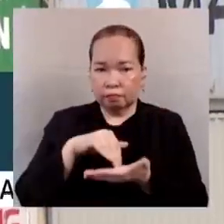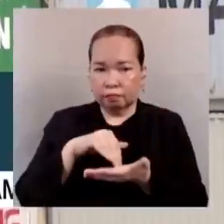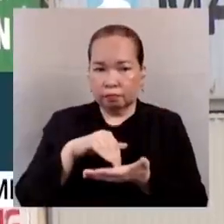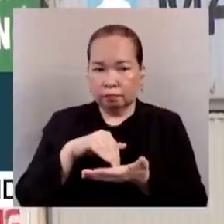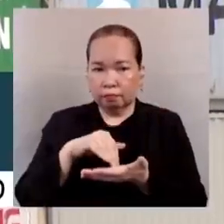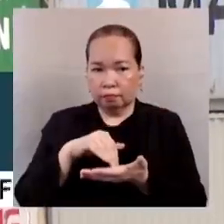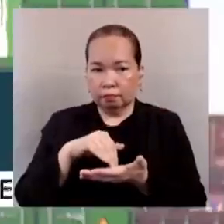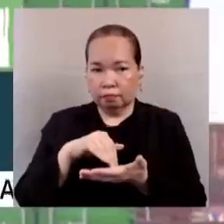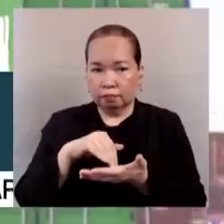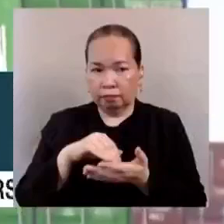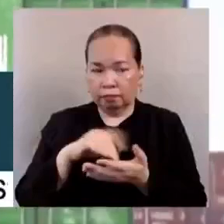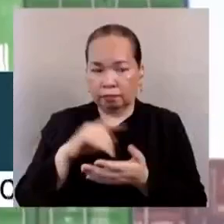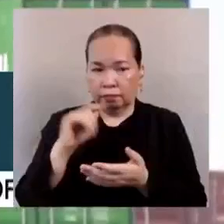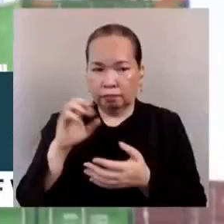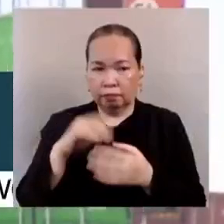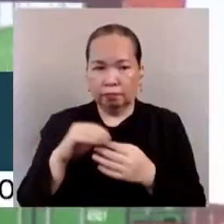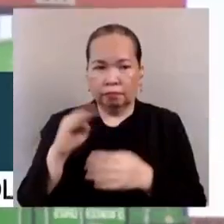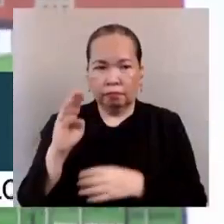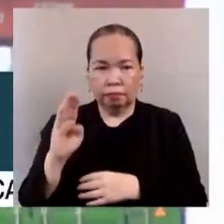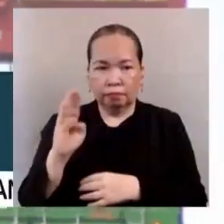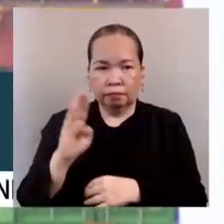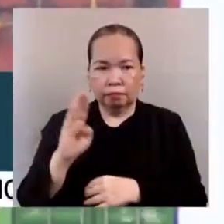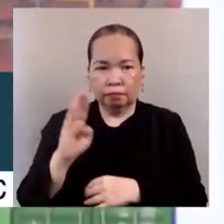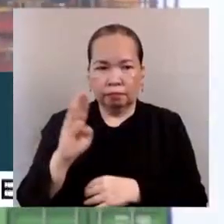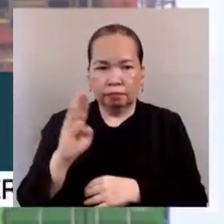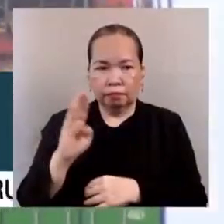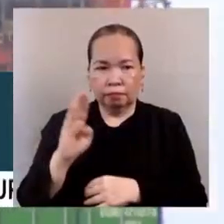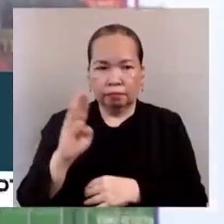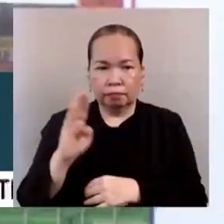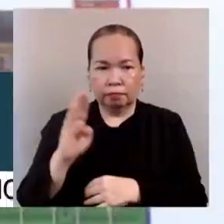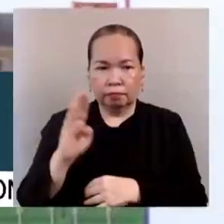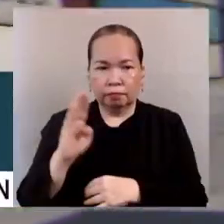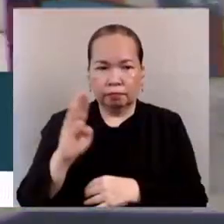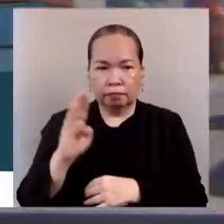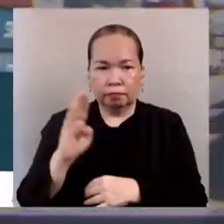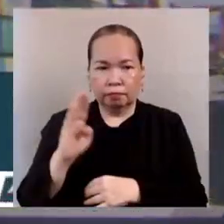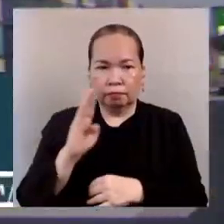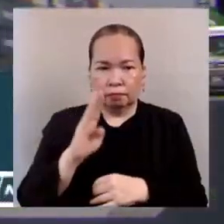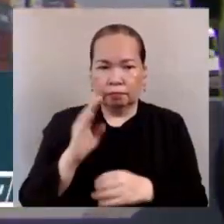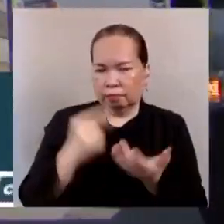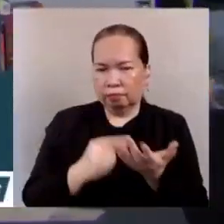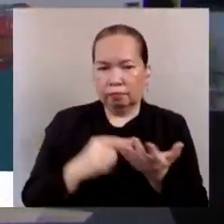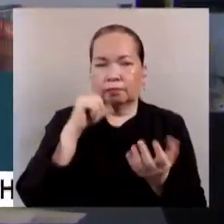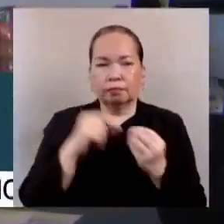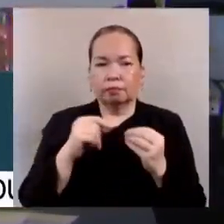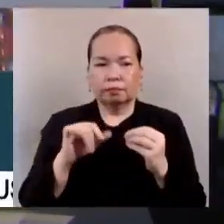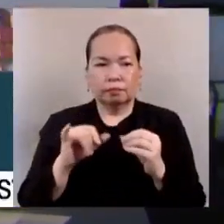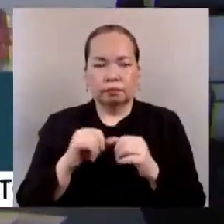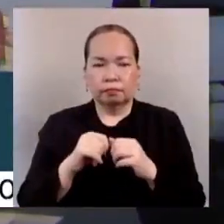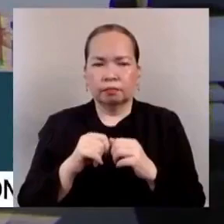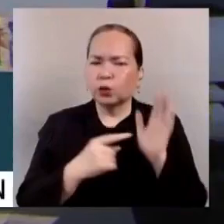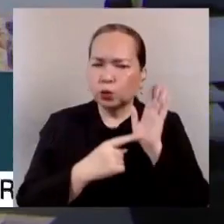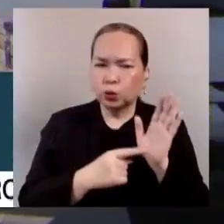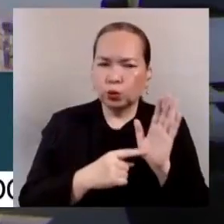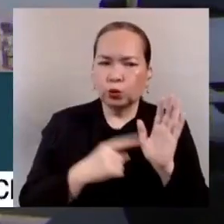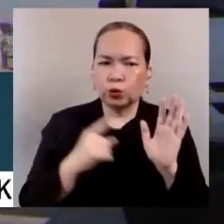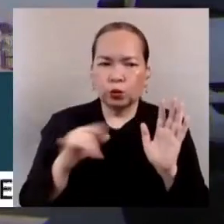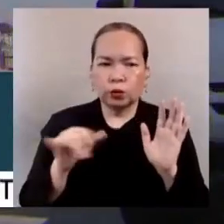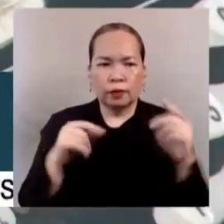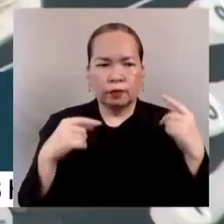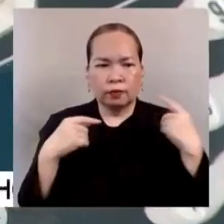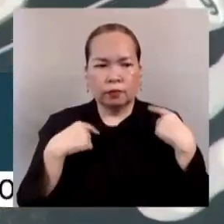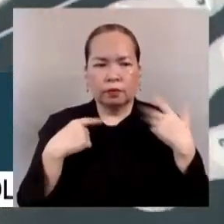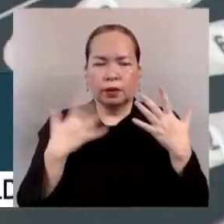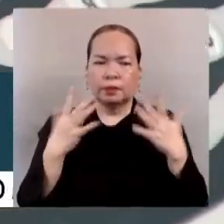BBB rating, which is a notch above the minimum investment grade, indicates that expectations of default risk are currently low. It also means